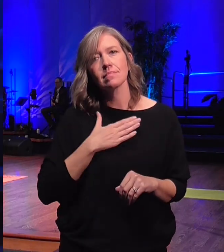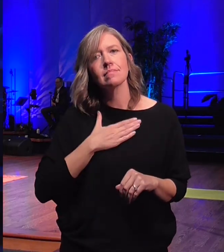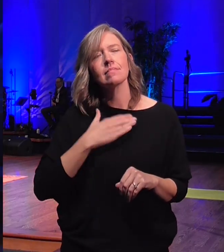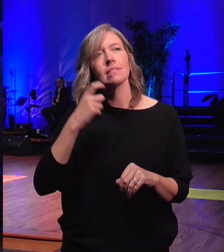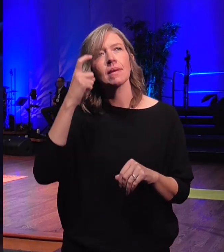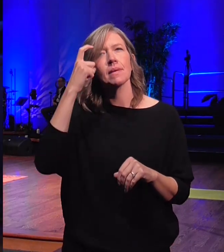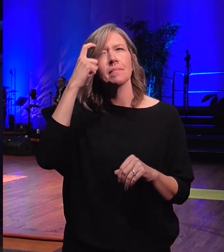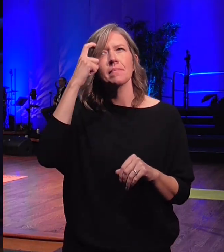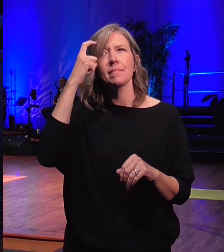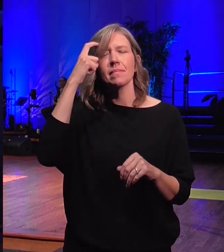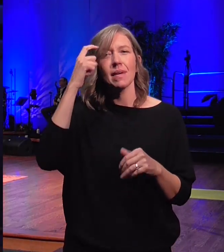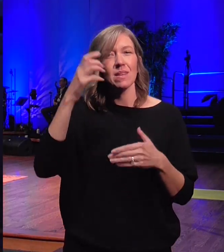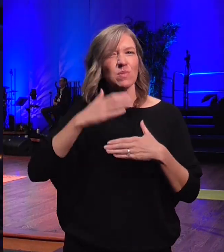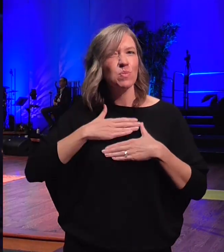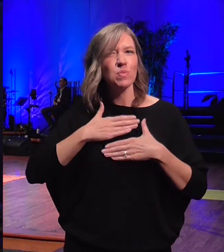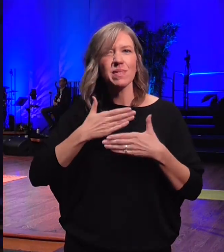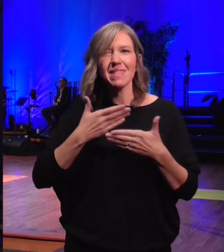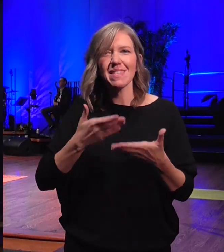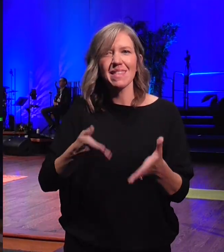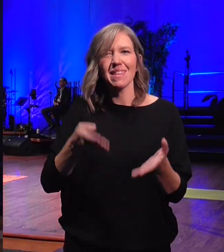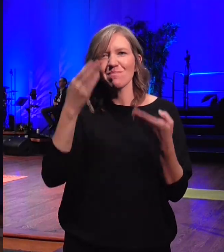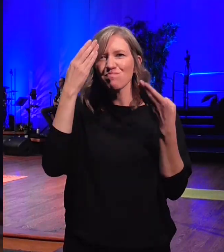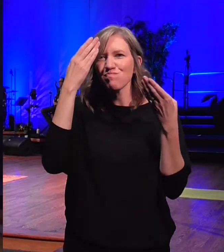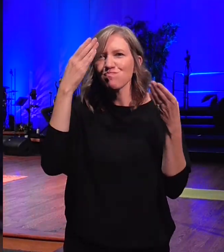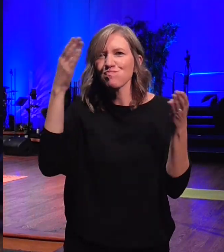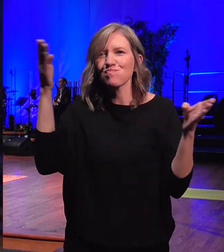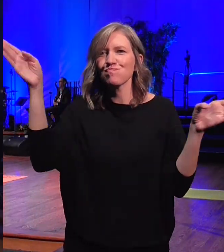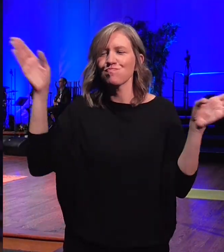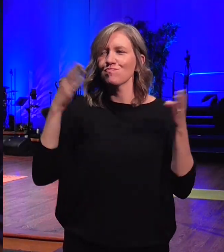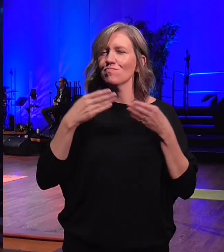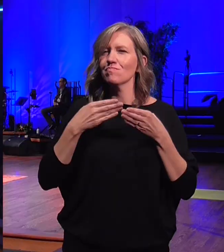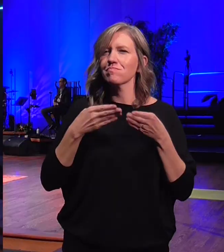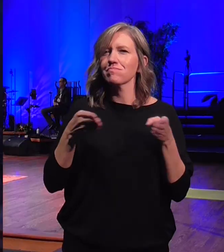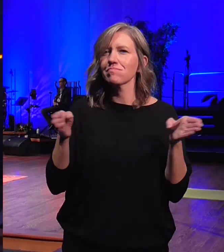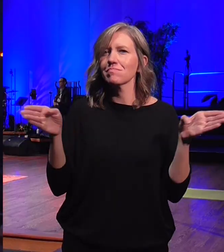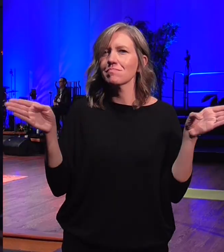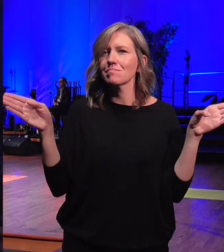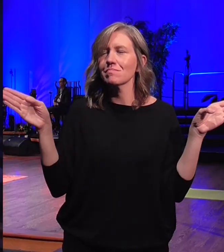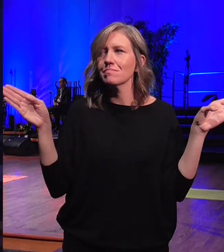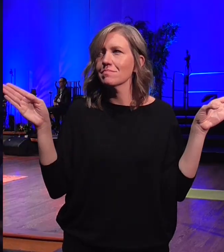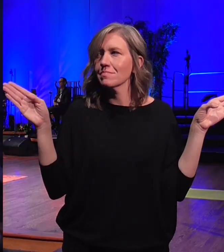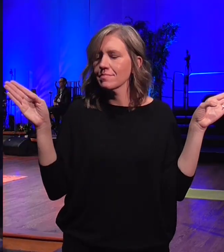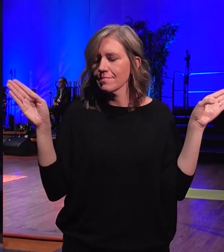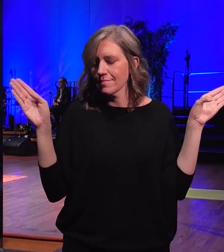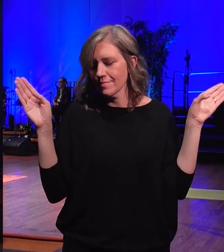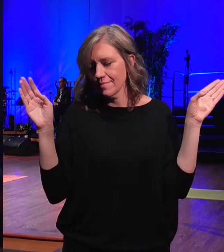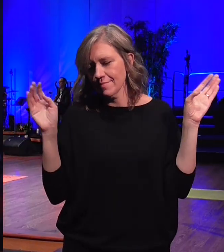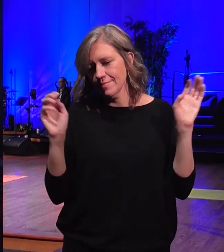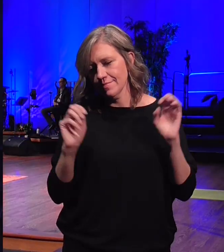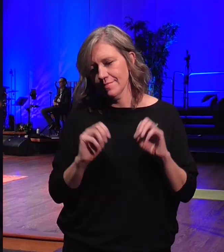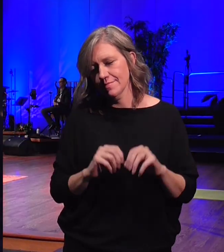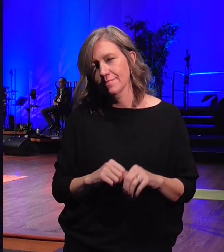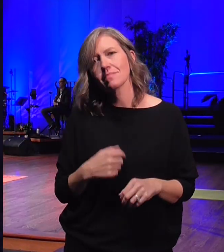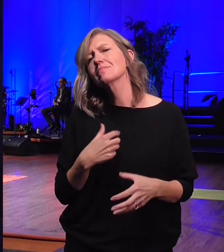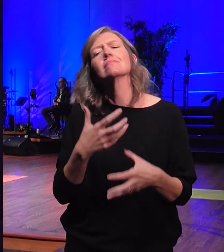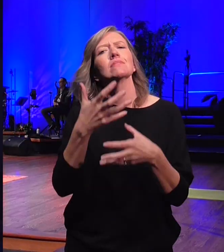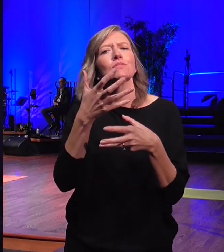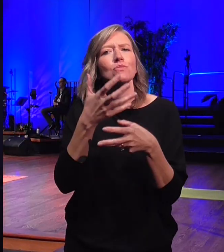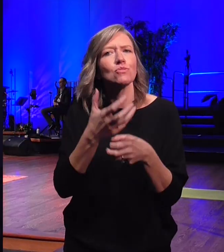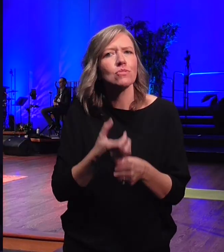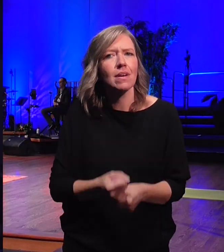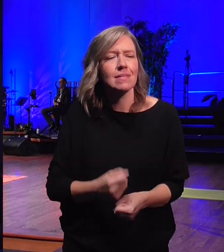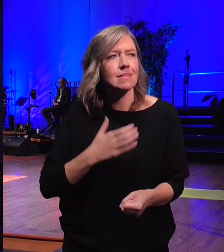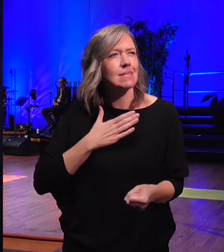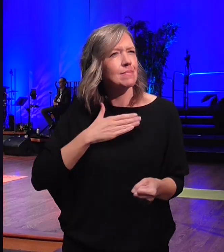mind is willing and my heart is open wide. I trust